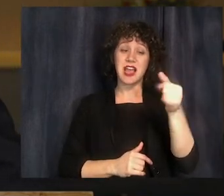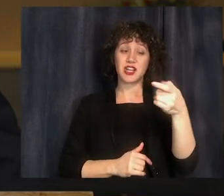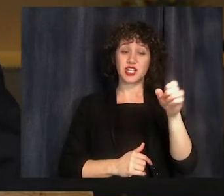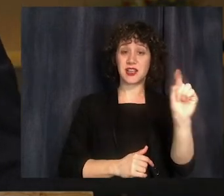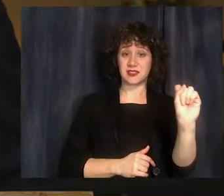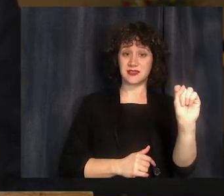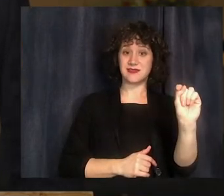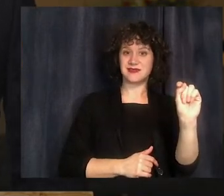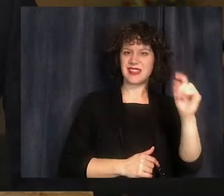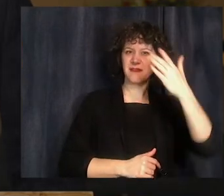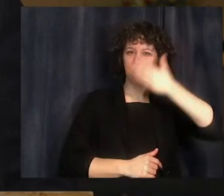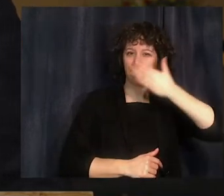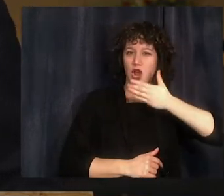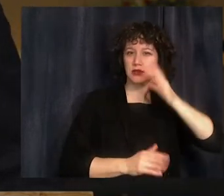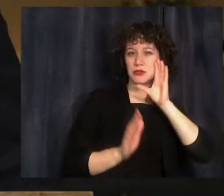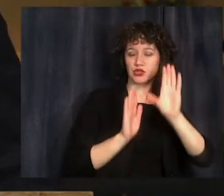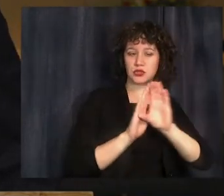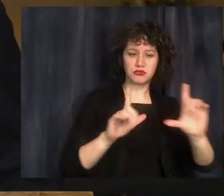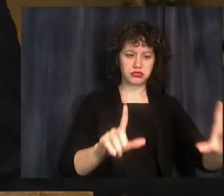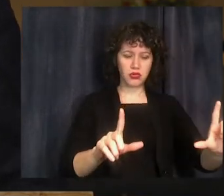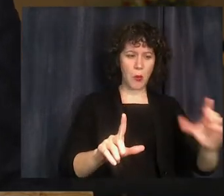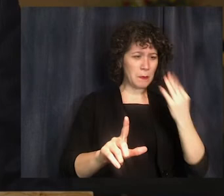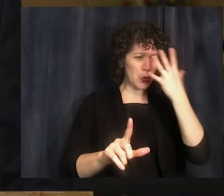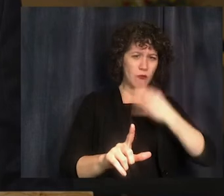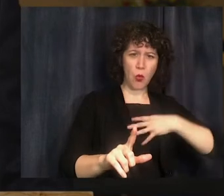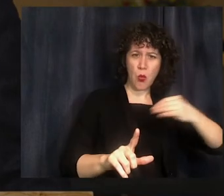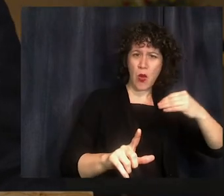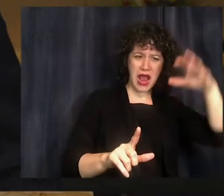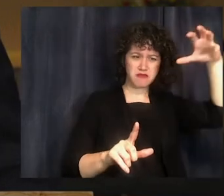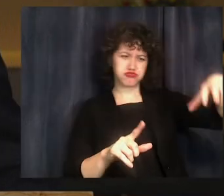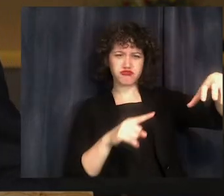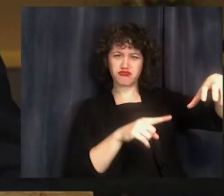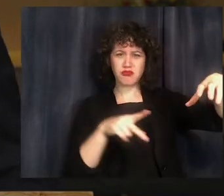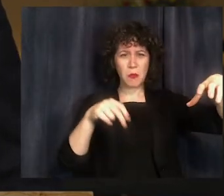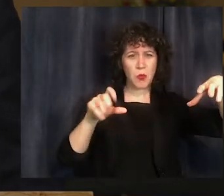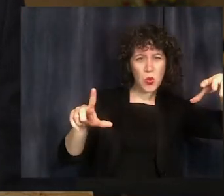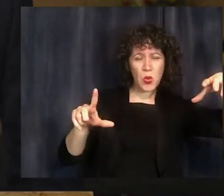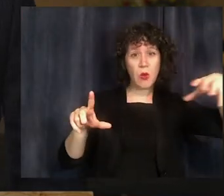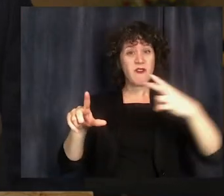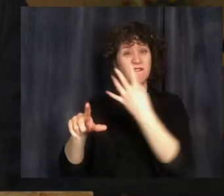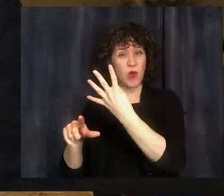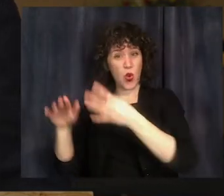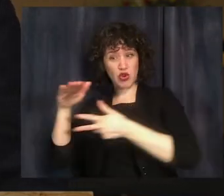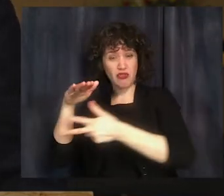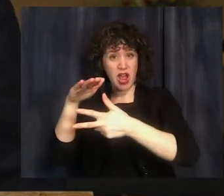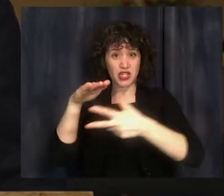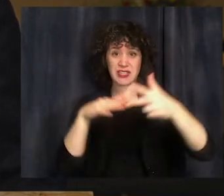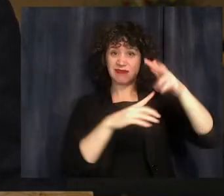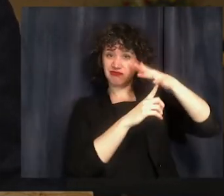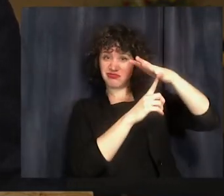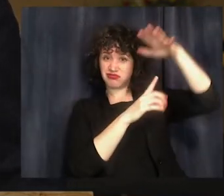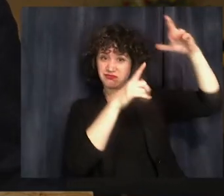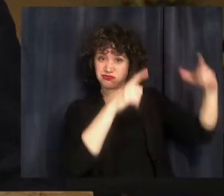The picture showed a beautiful white hillside home with a pool, four garages, and I think maybe even a helipad. It was a